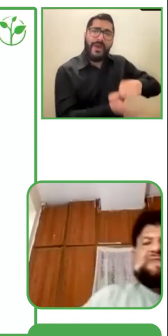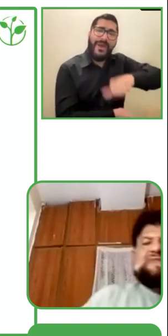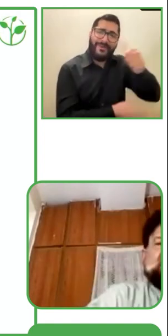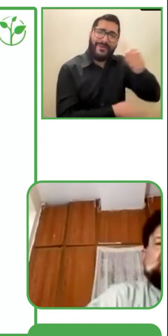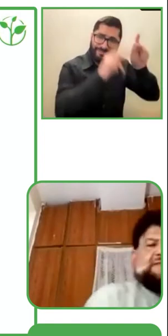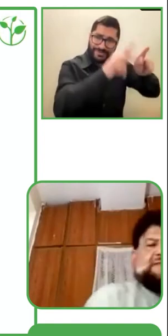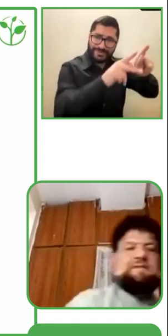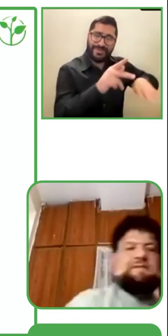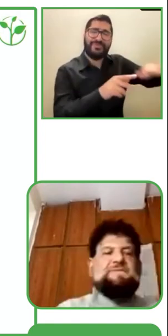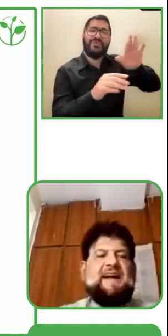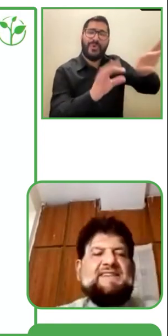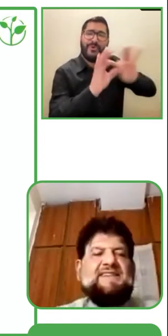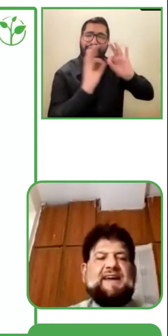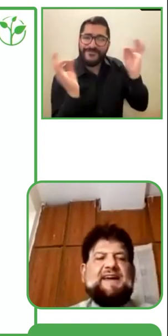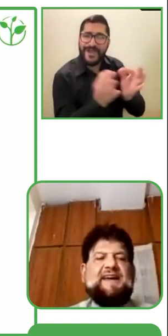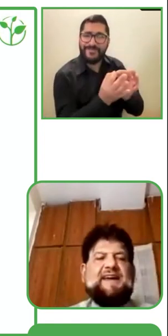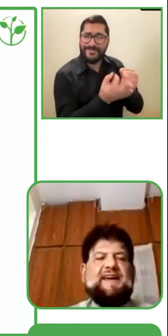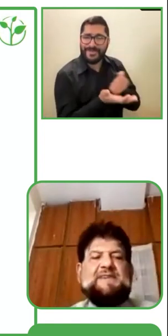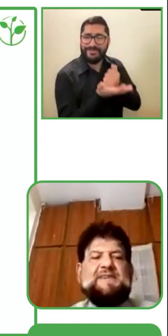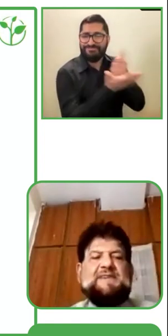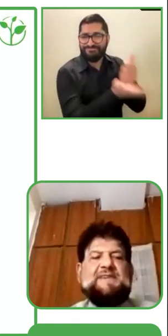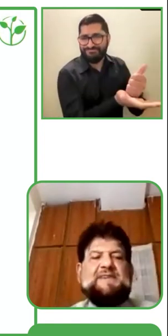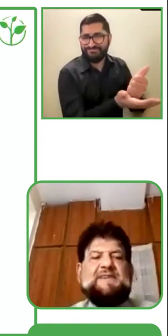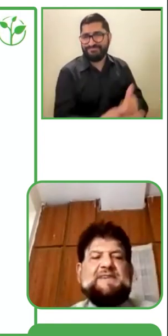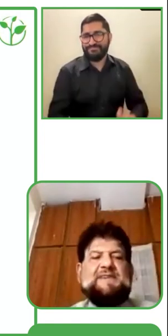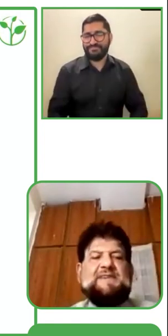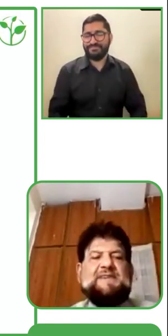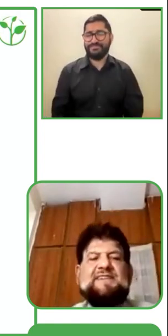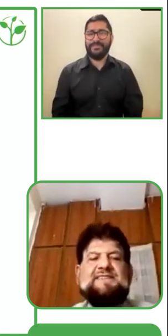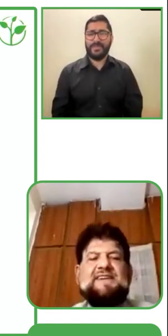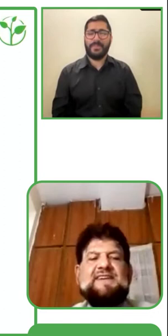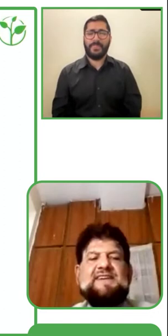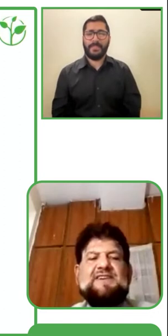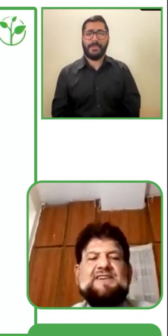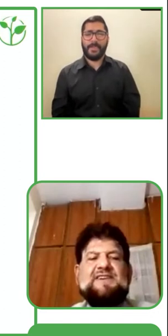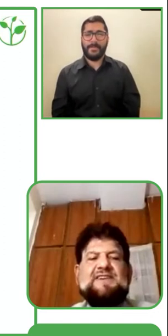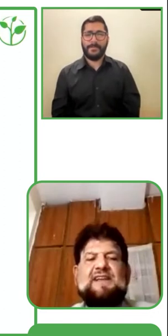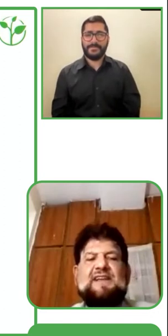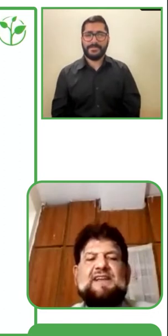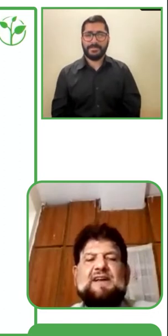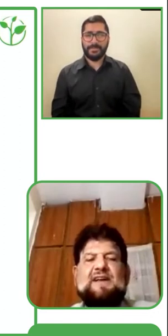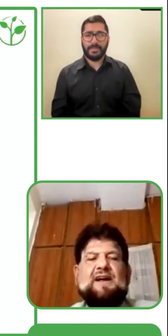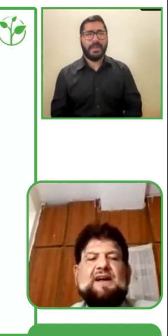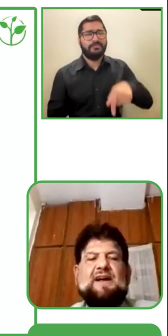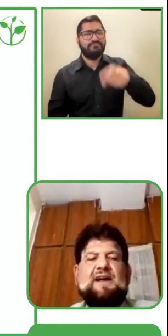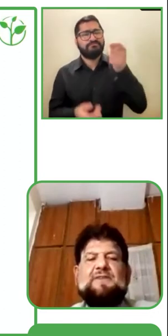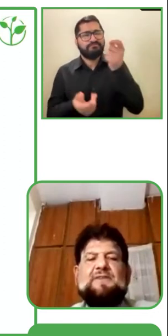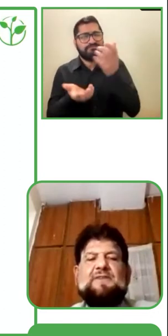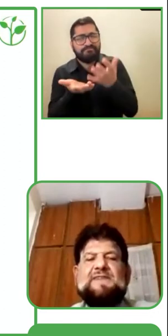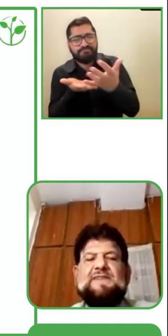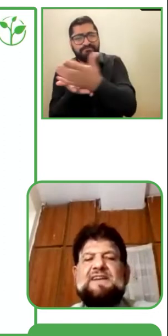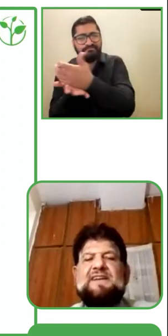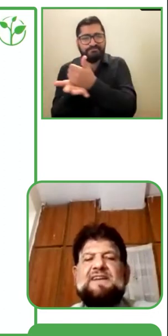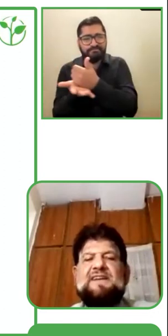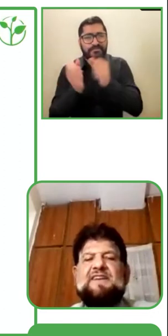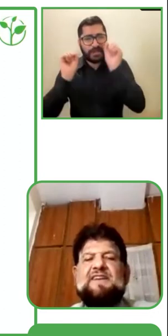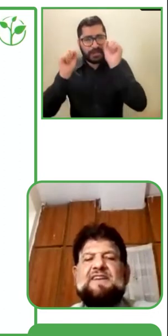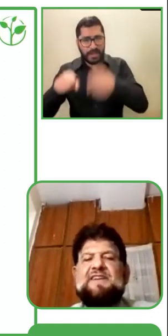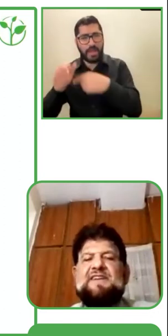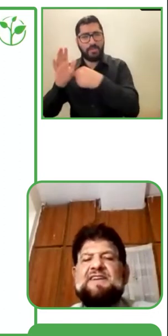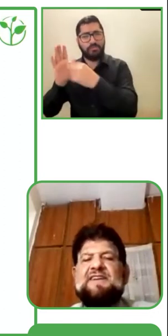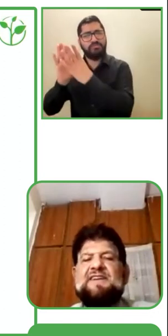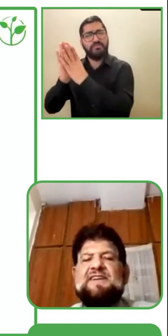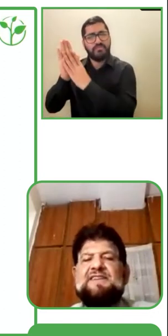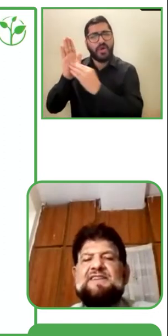the financing, this business model was very essential for the physical and